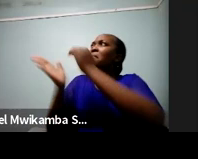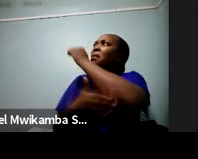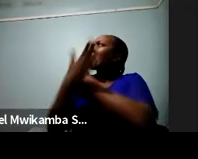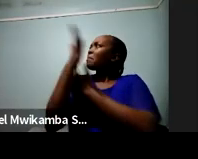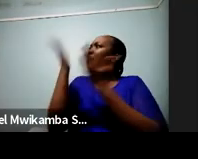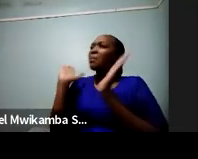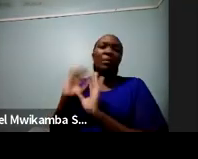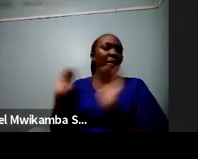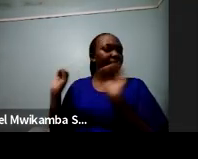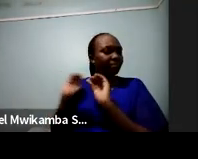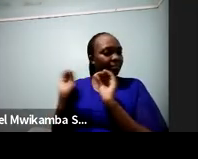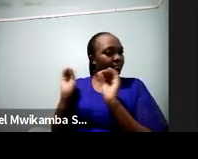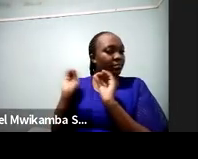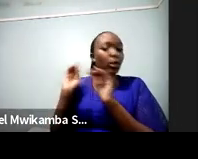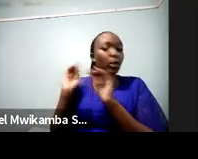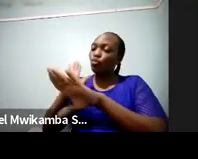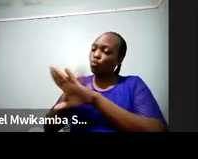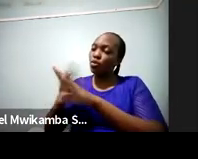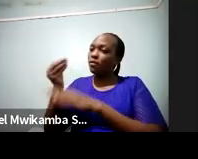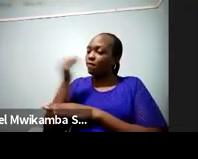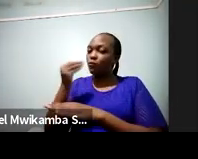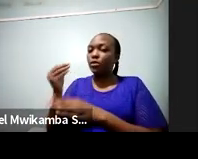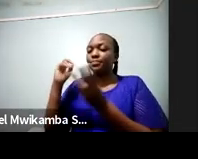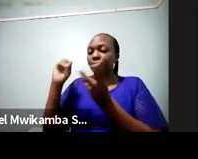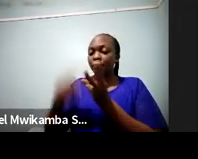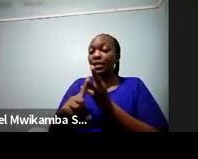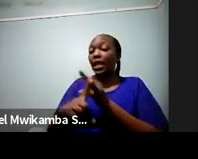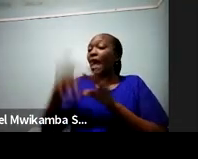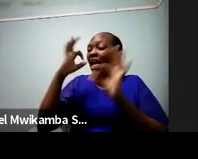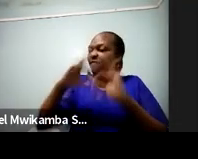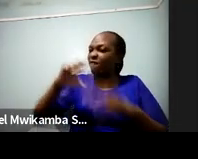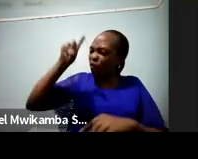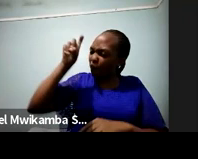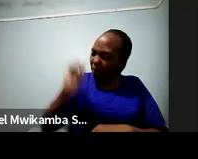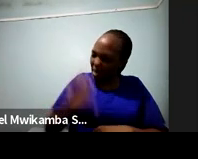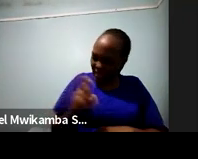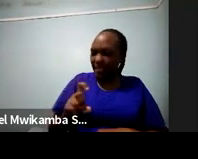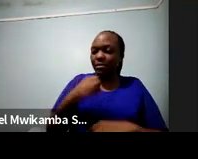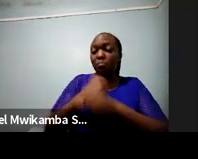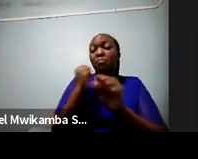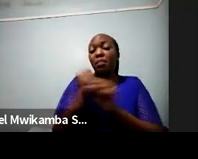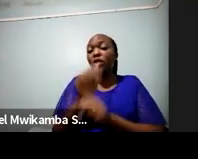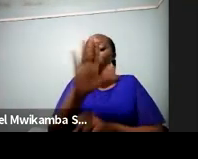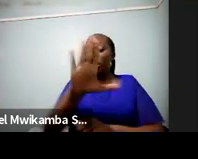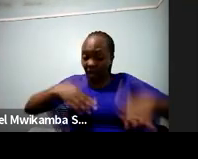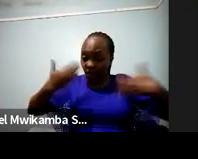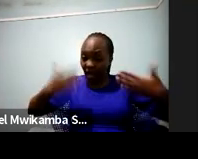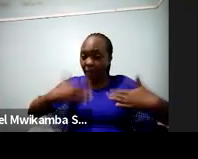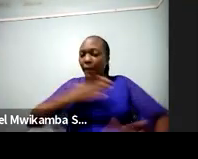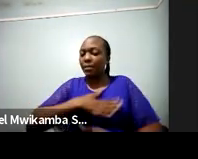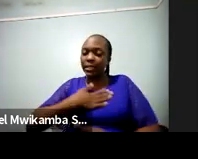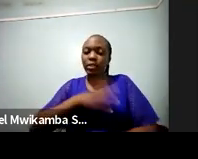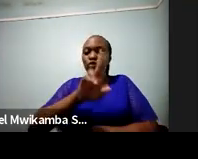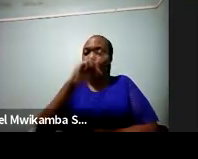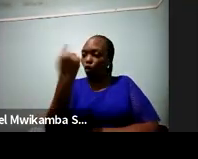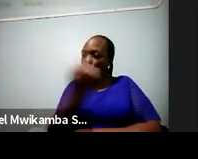20%. If you have to entertain yourself, work with a budget of 5%. But if you have a budget of 30% for entertainment